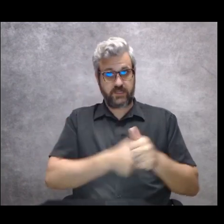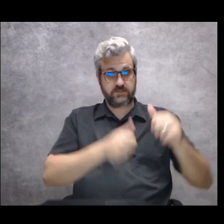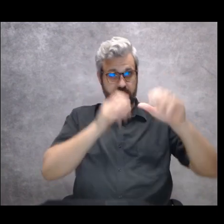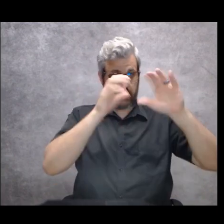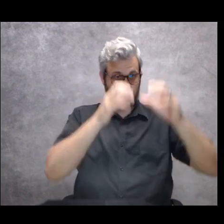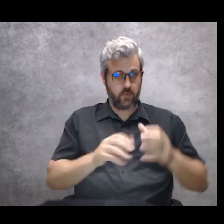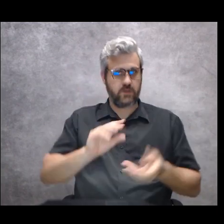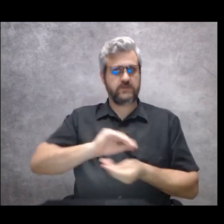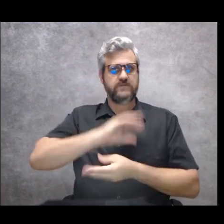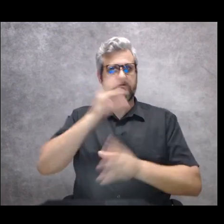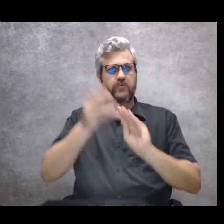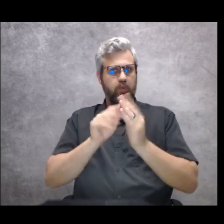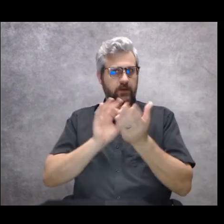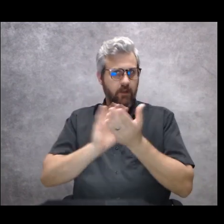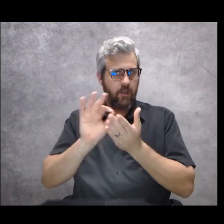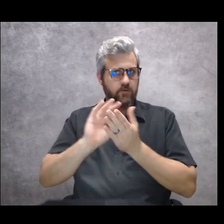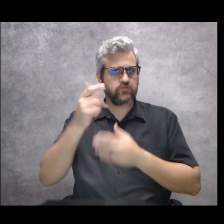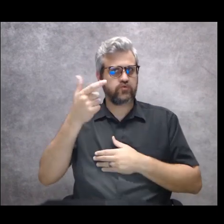district.